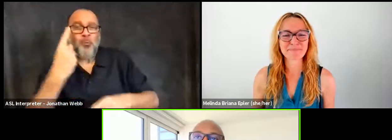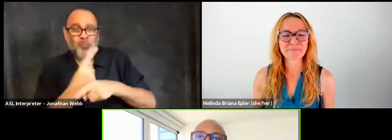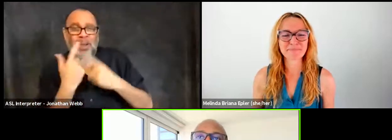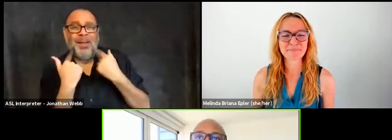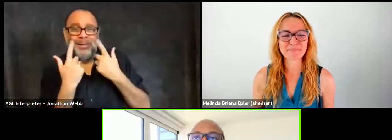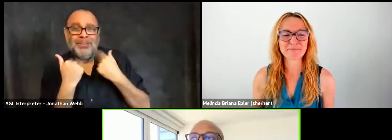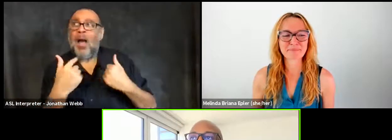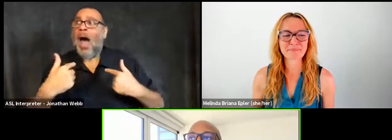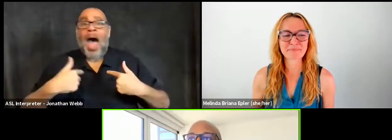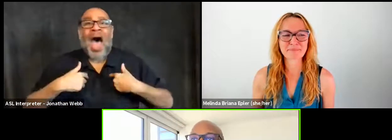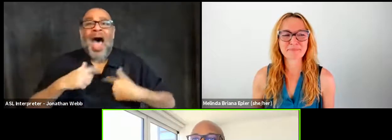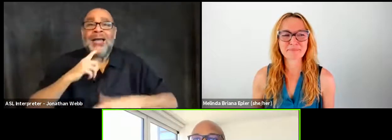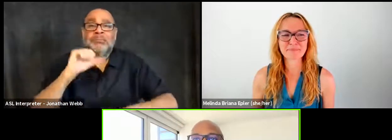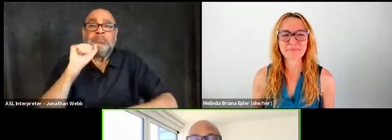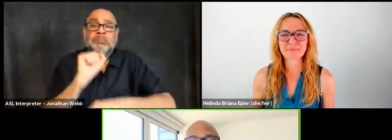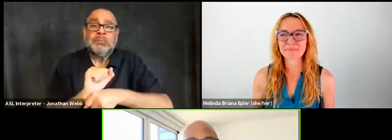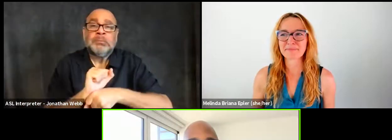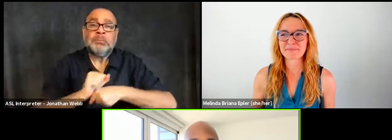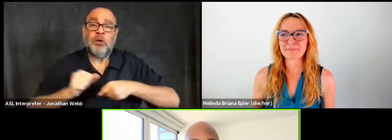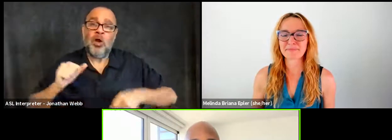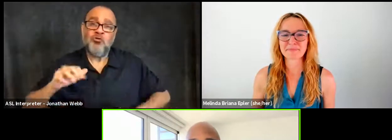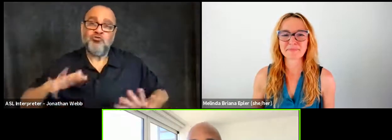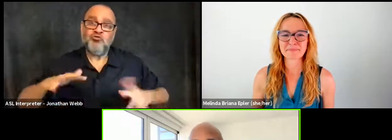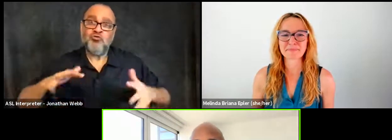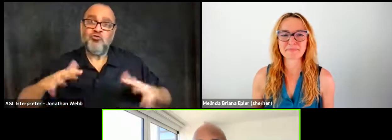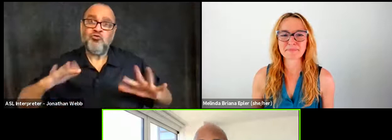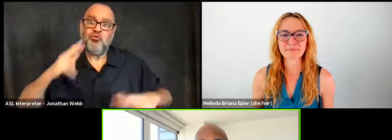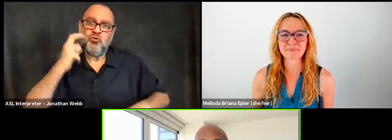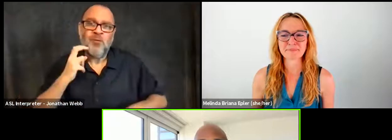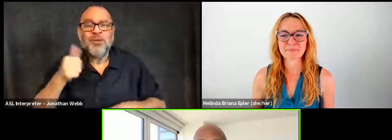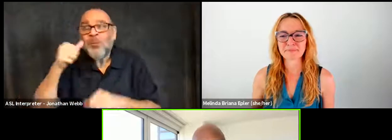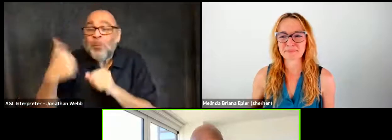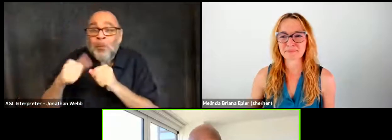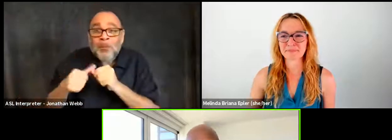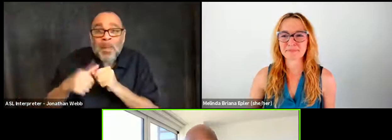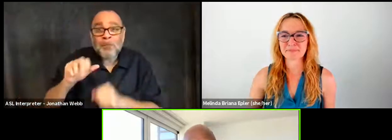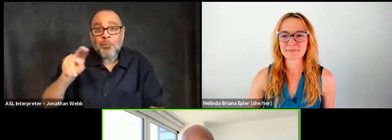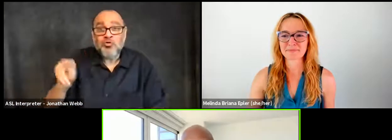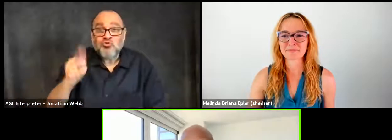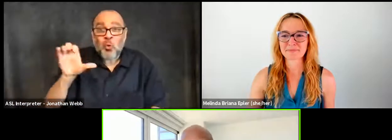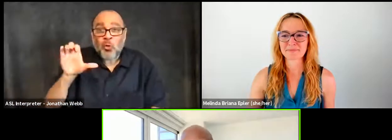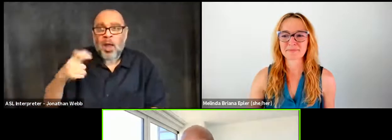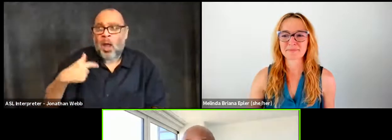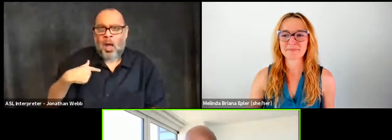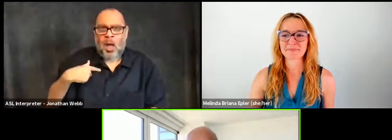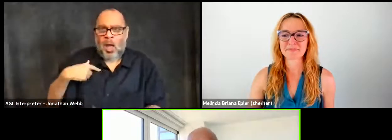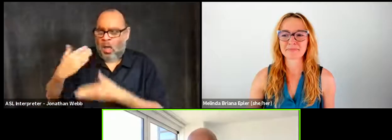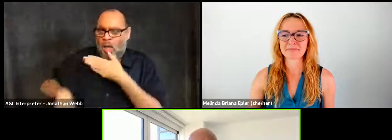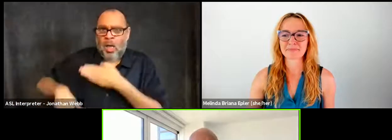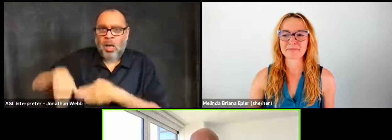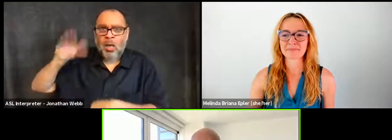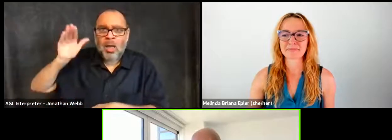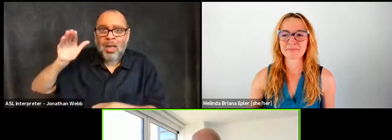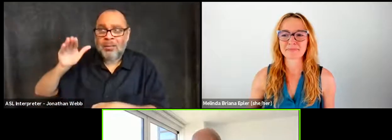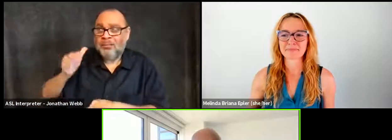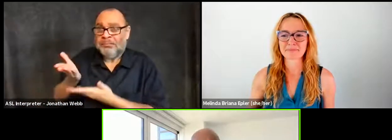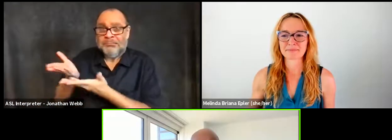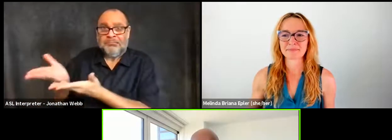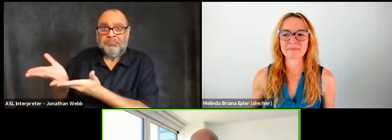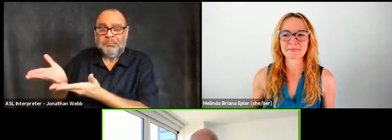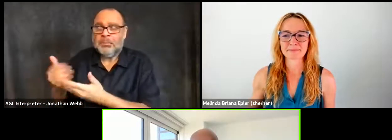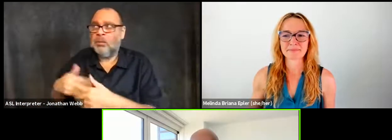I grew up in the South, right? I mentioned that number 4 in North Carolina, and so I'm very aware of like the bias and stereotype